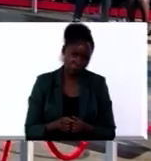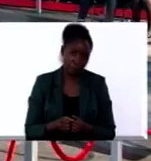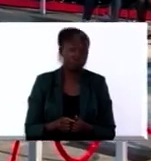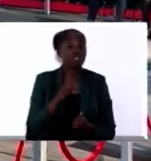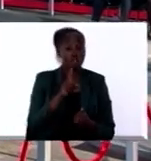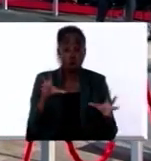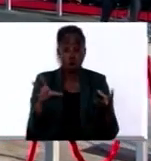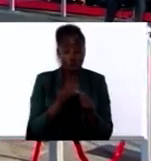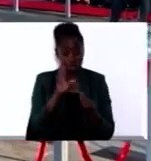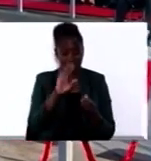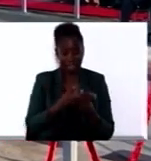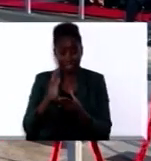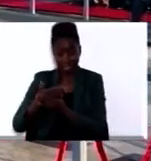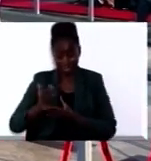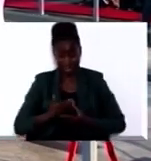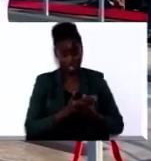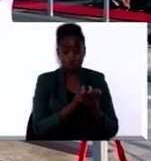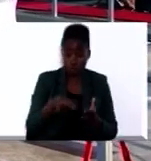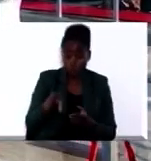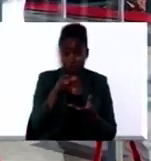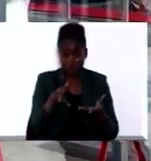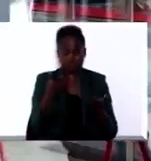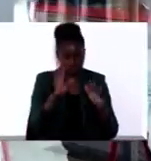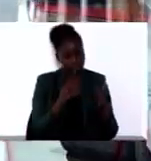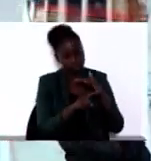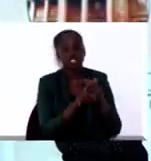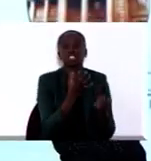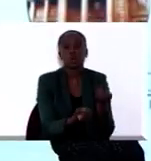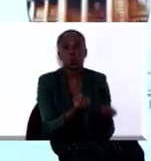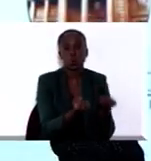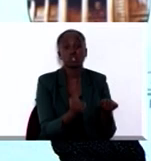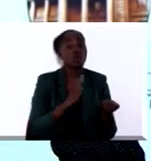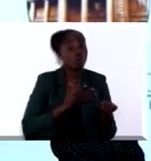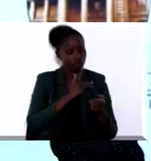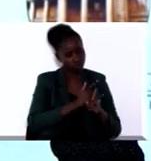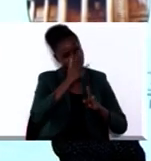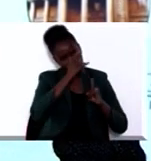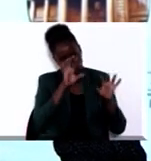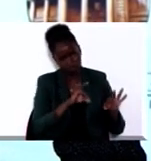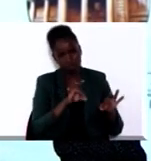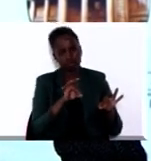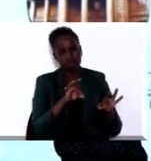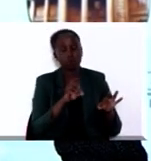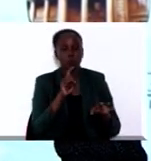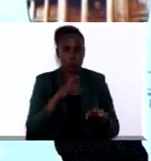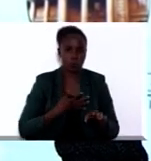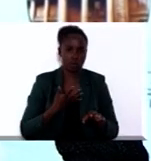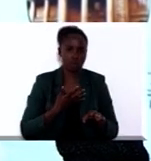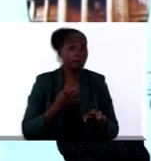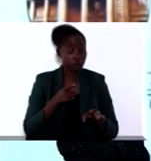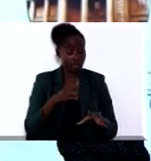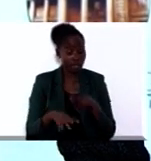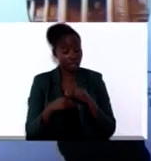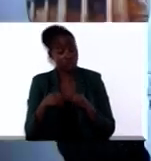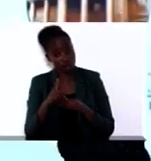these cases are now enrolled in the courts. We want successful convictions. In addition, over the